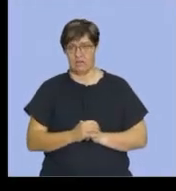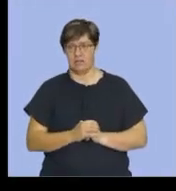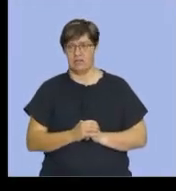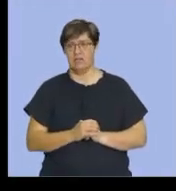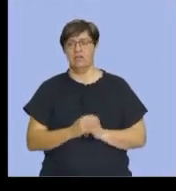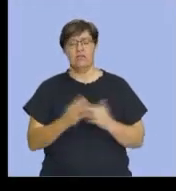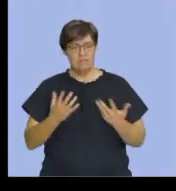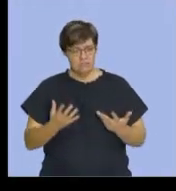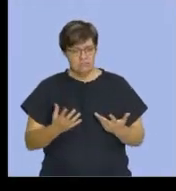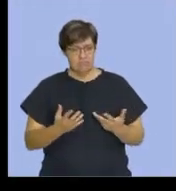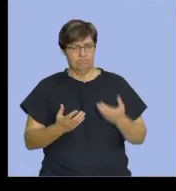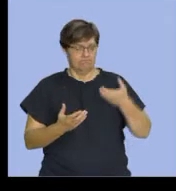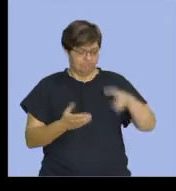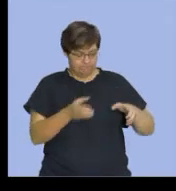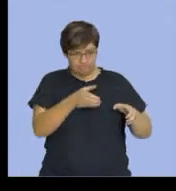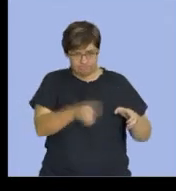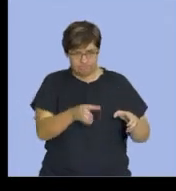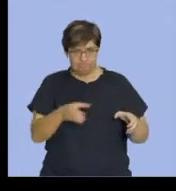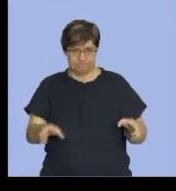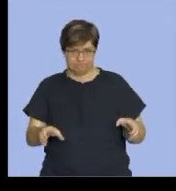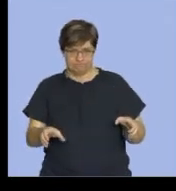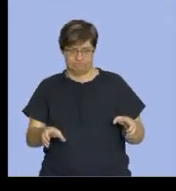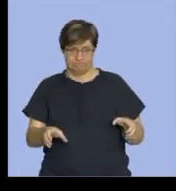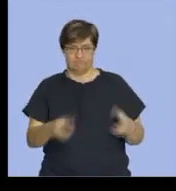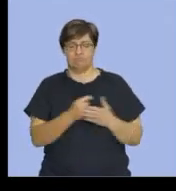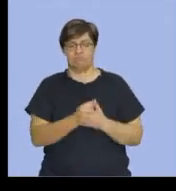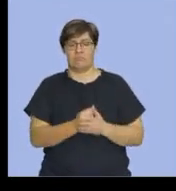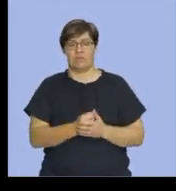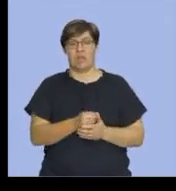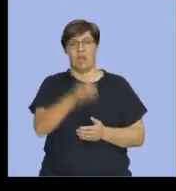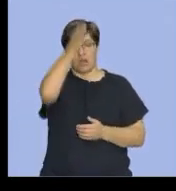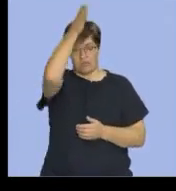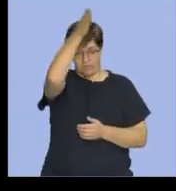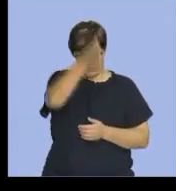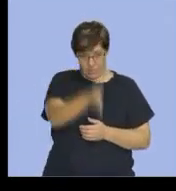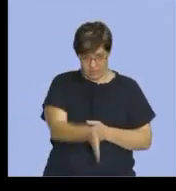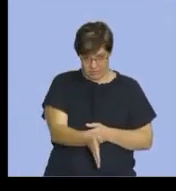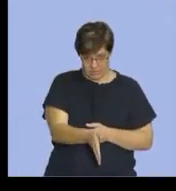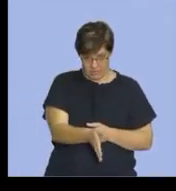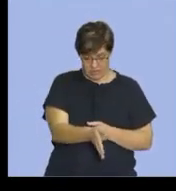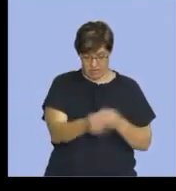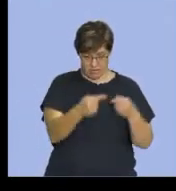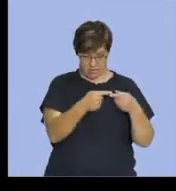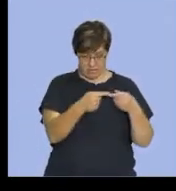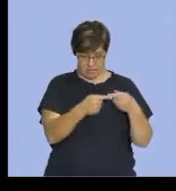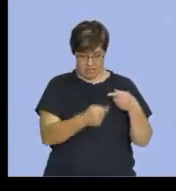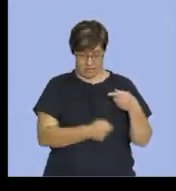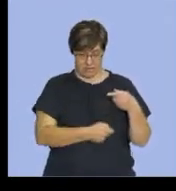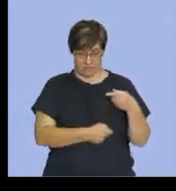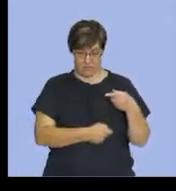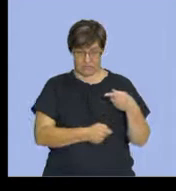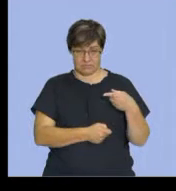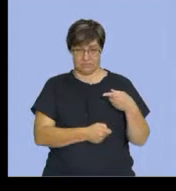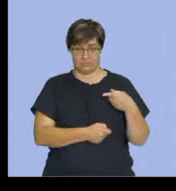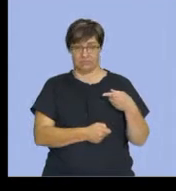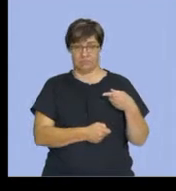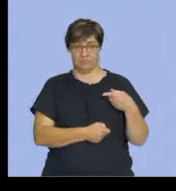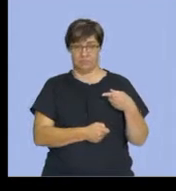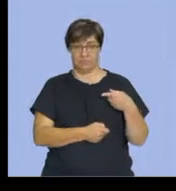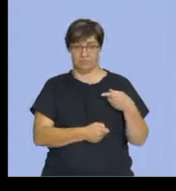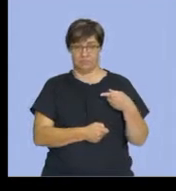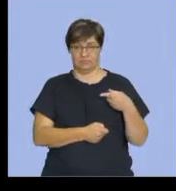to break up the force into a vertical component. Vertical is the one that goes up and down,